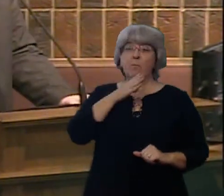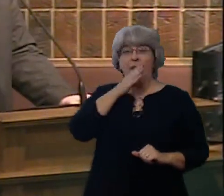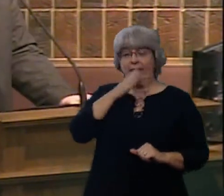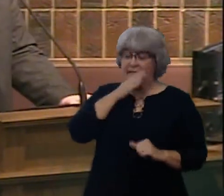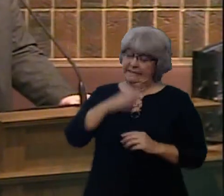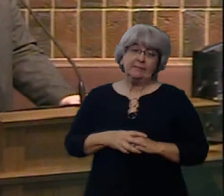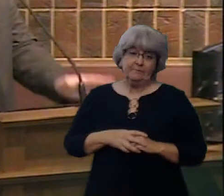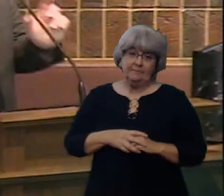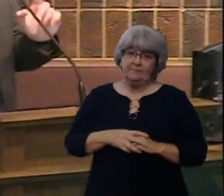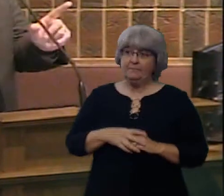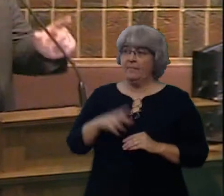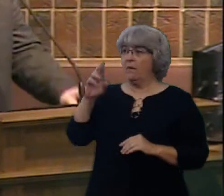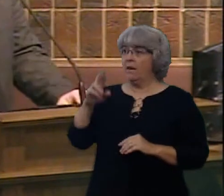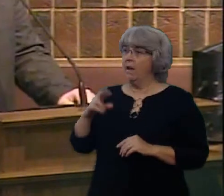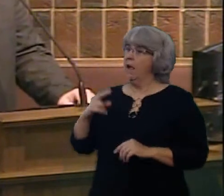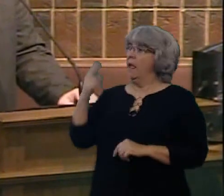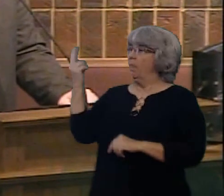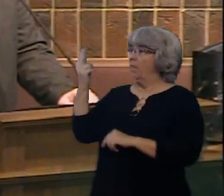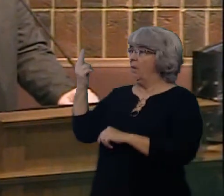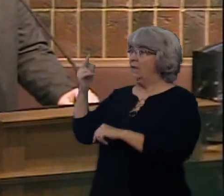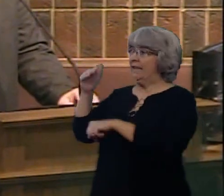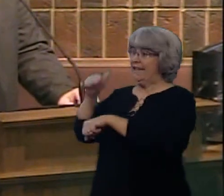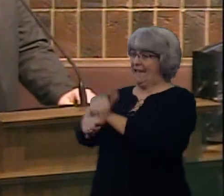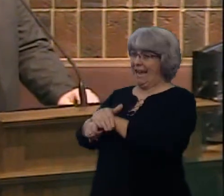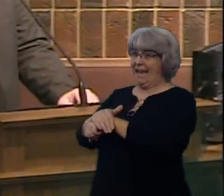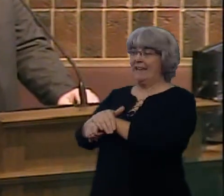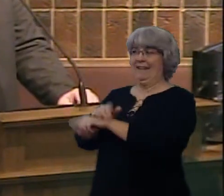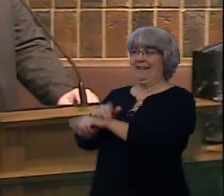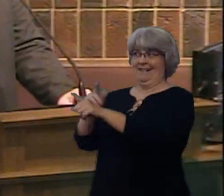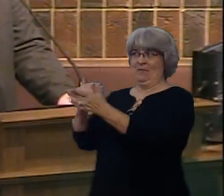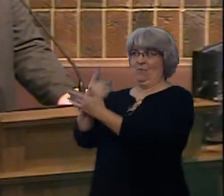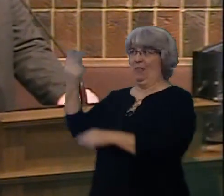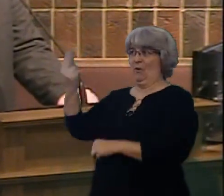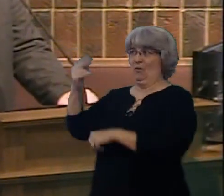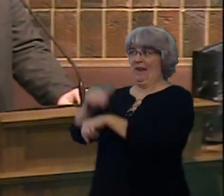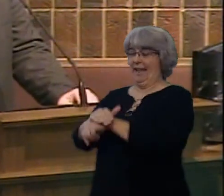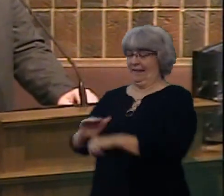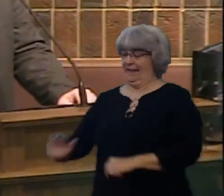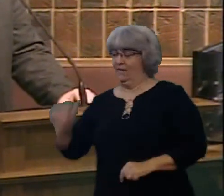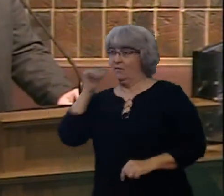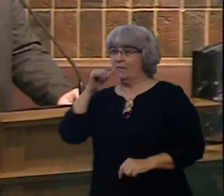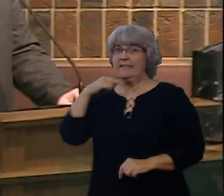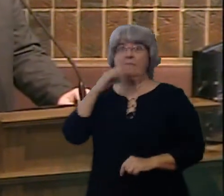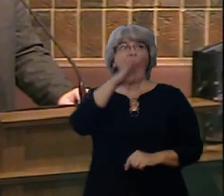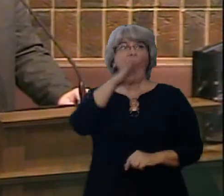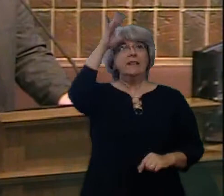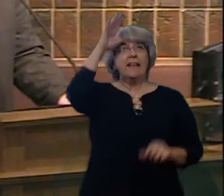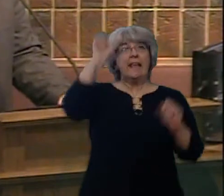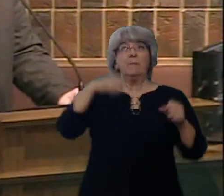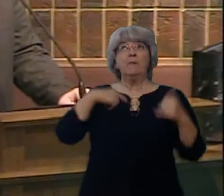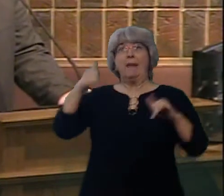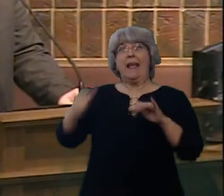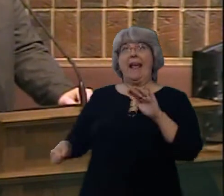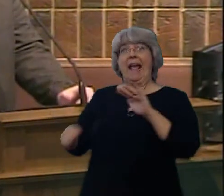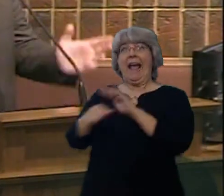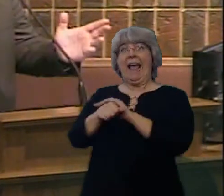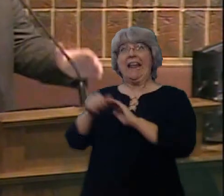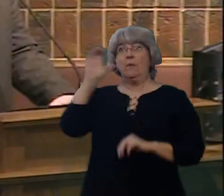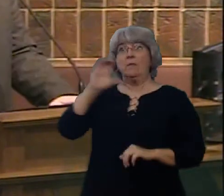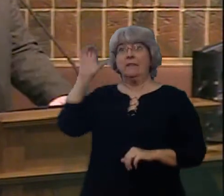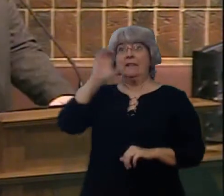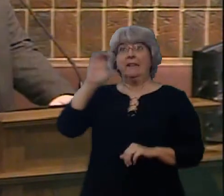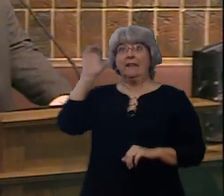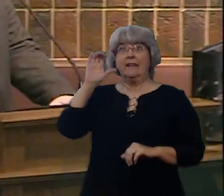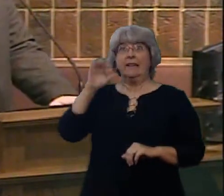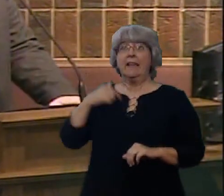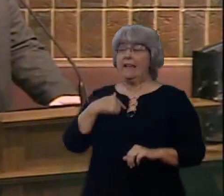whether it is Thursday night. I got this one. She said, Daddy, can we play hide and go seek? And I, of